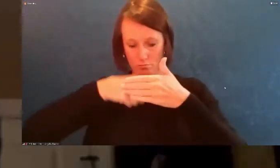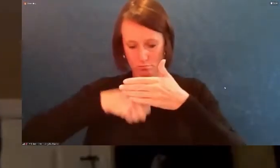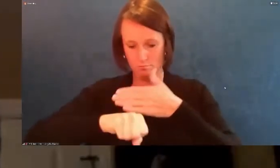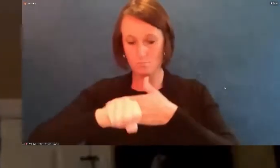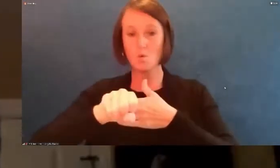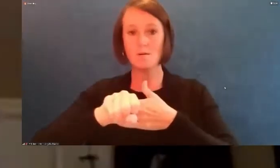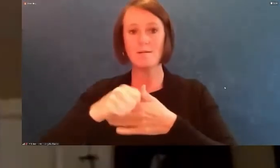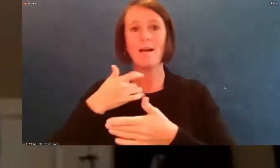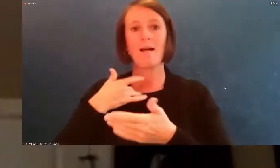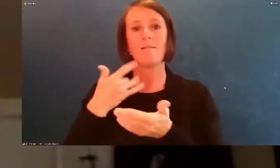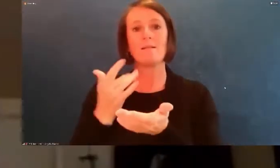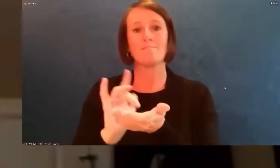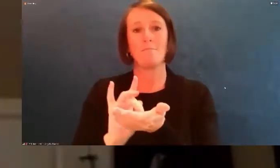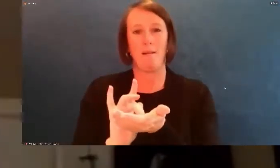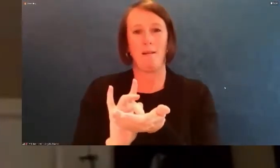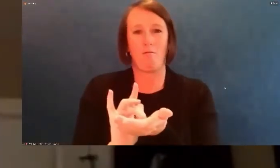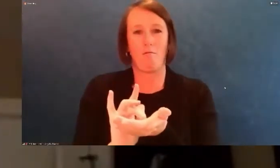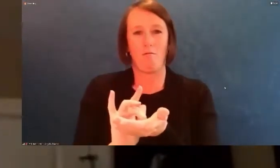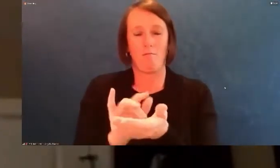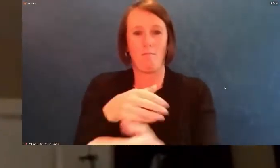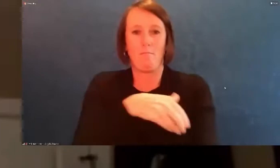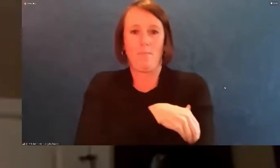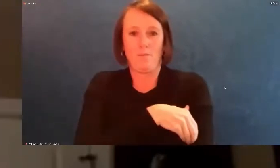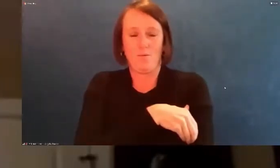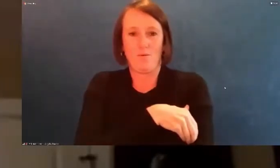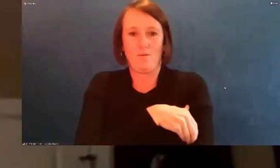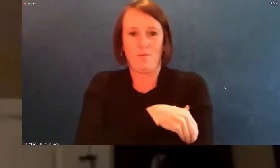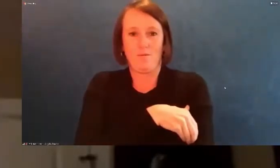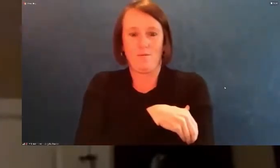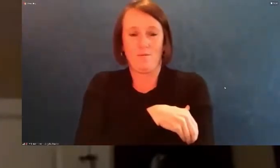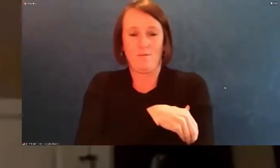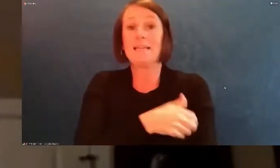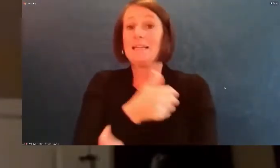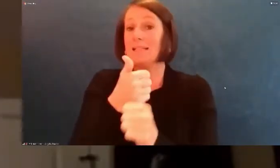is born with medicine power. And our